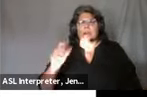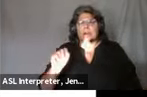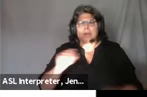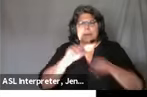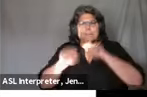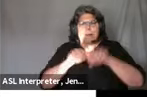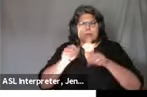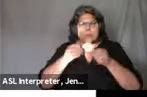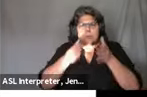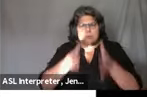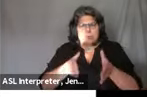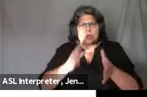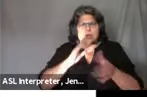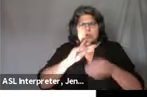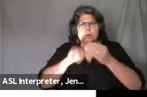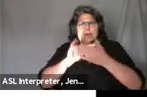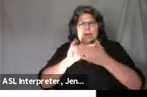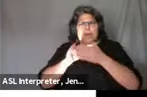Crossing was,